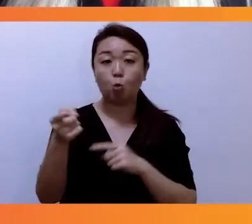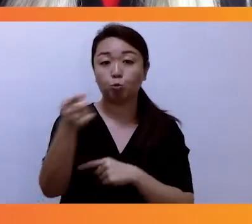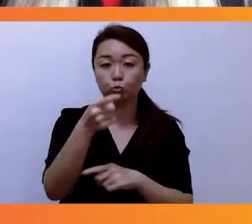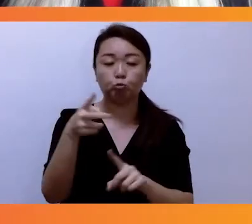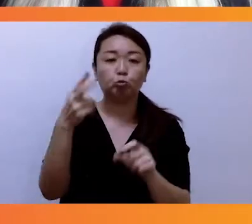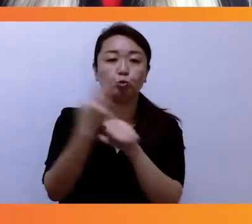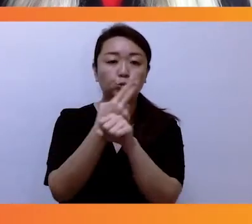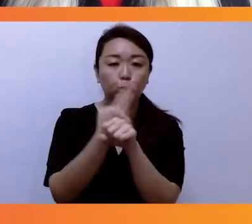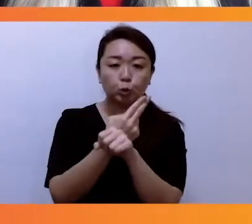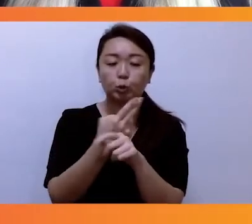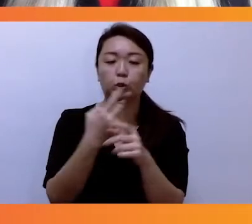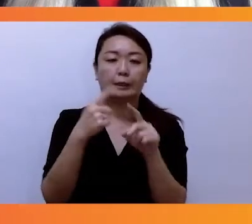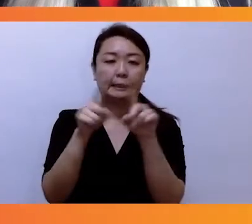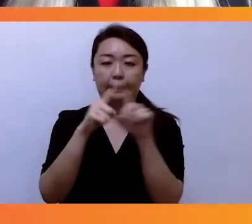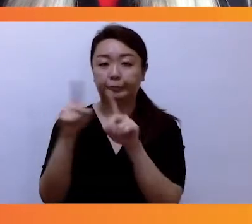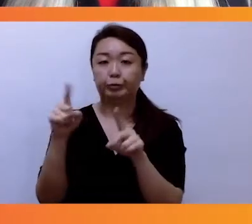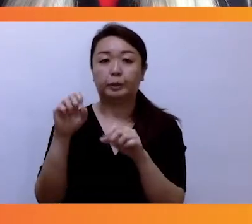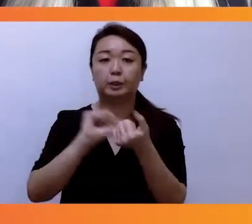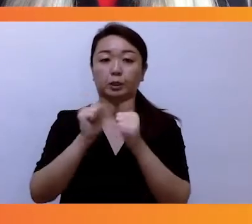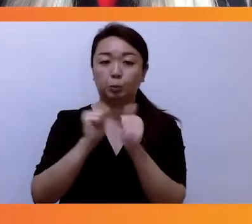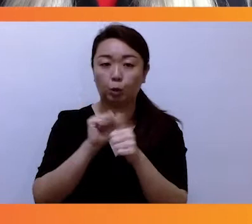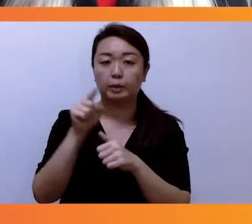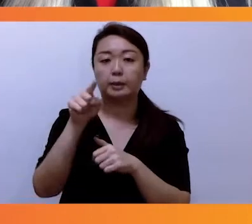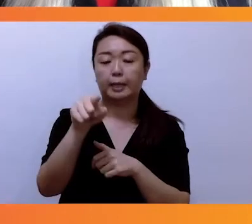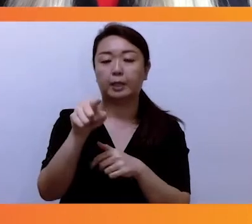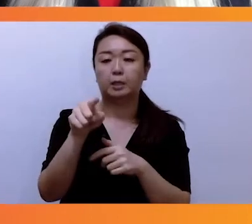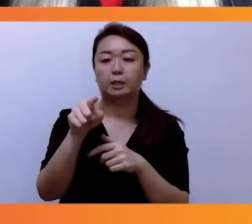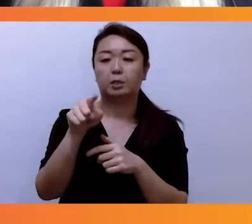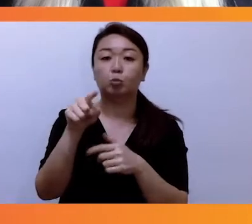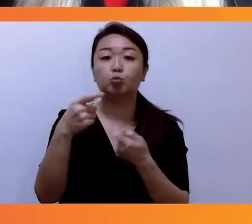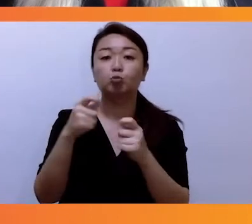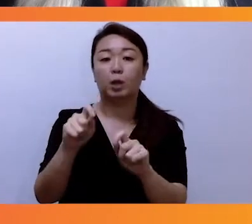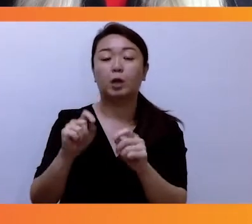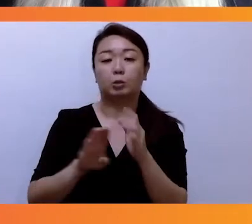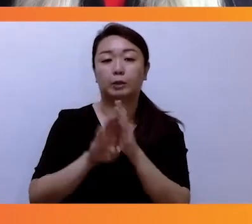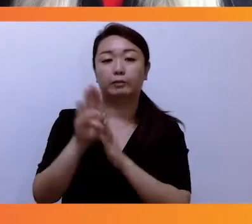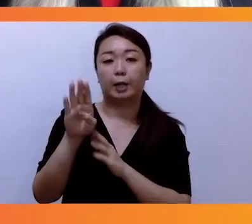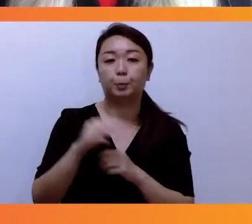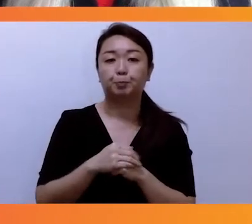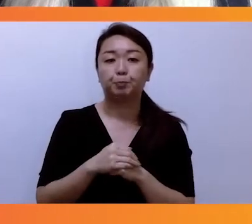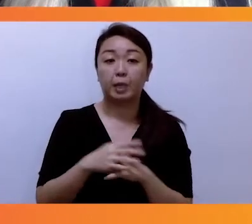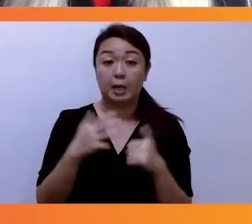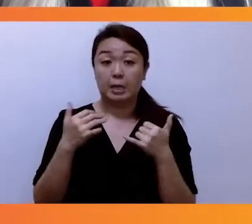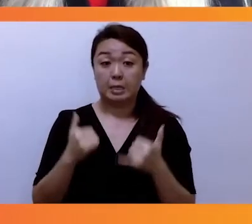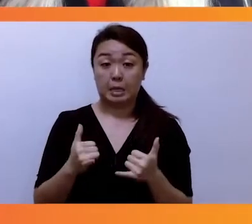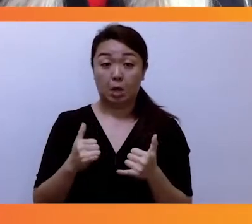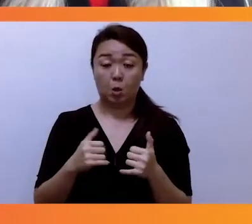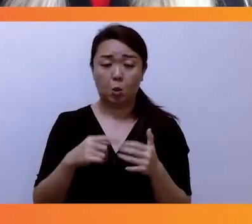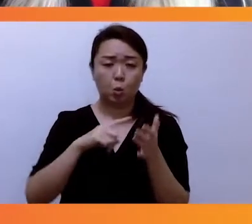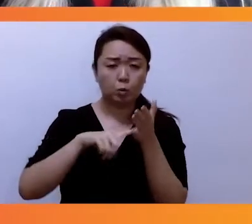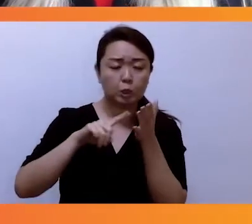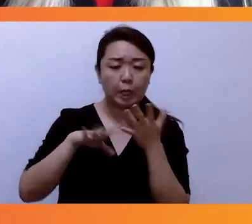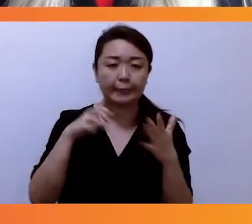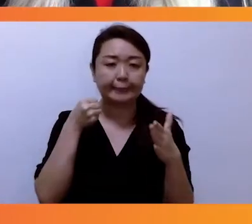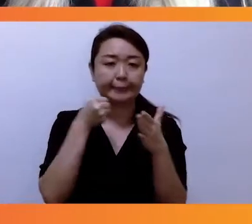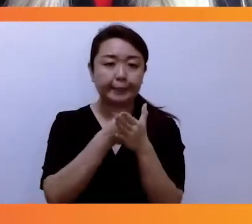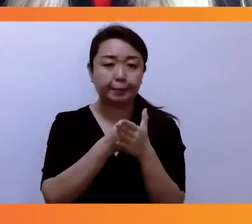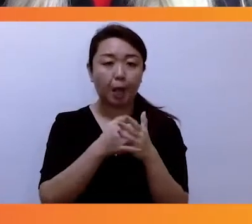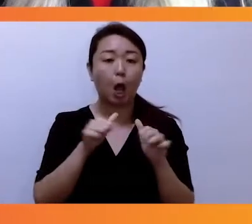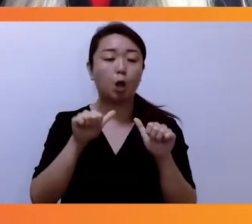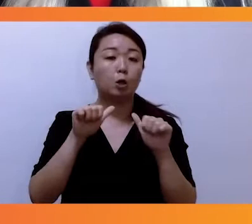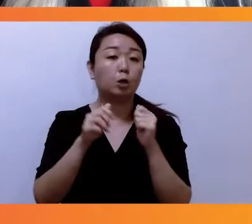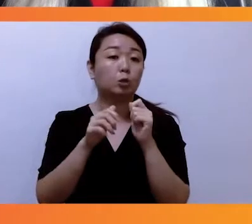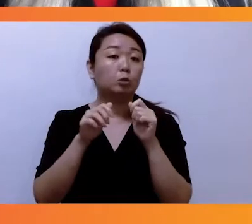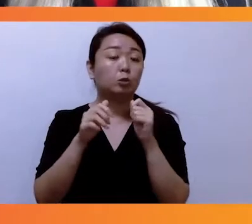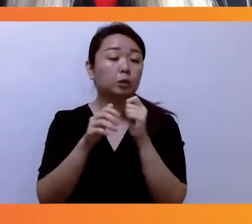you to apply to all the different sports that you're trying to develop. As we investigate the impact